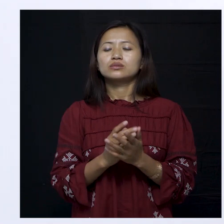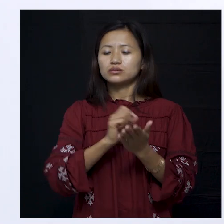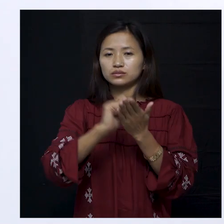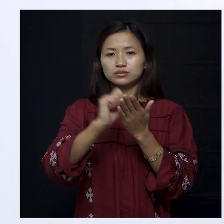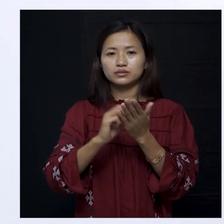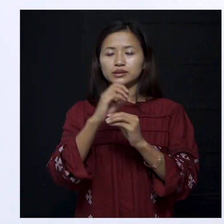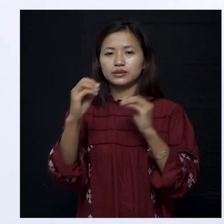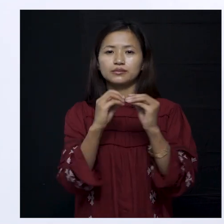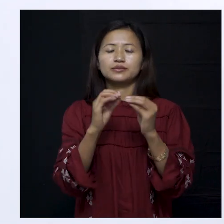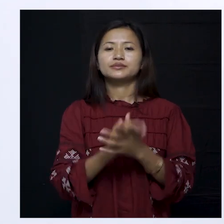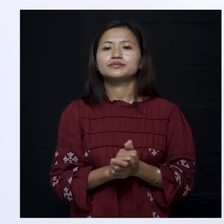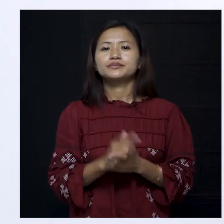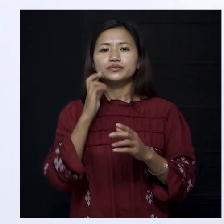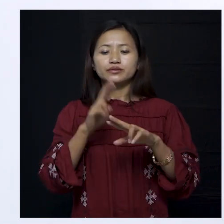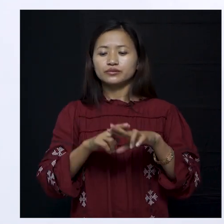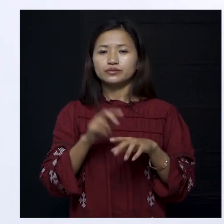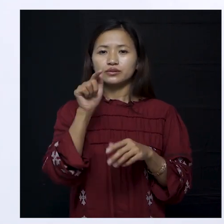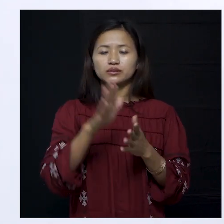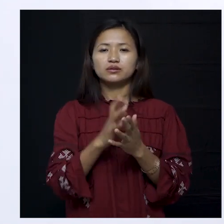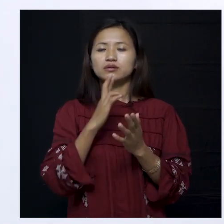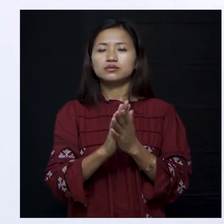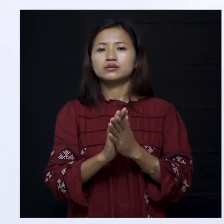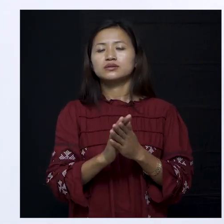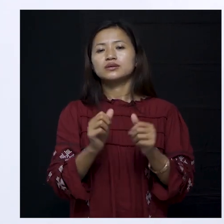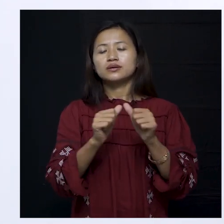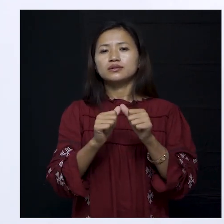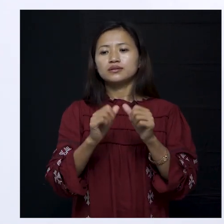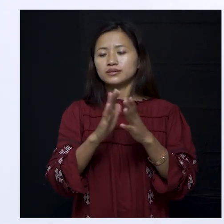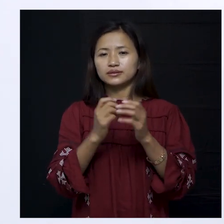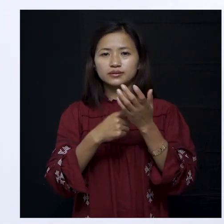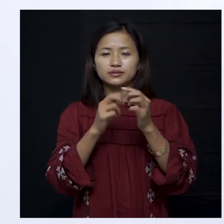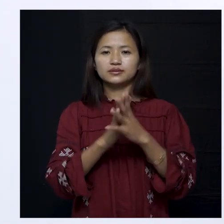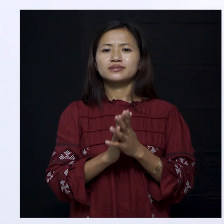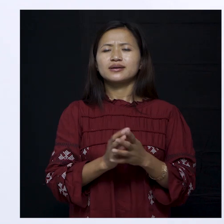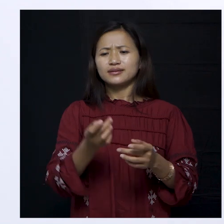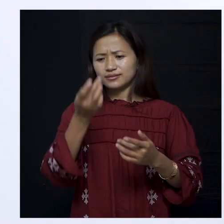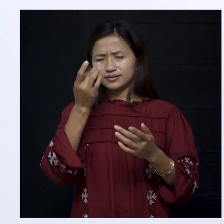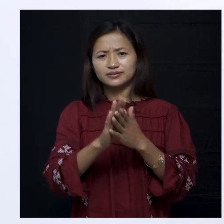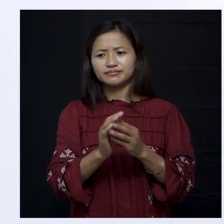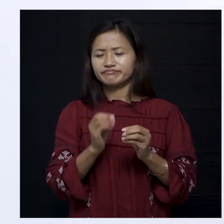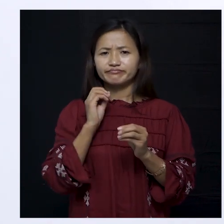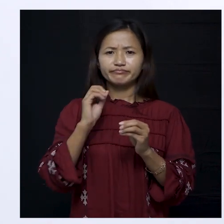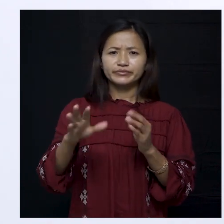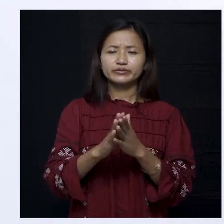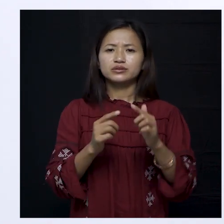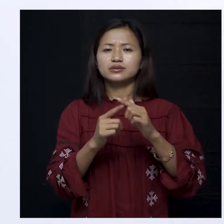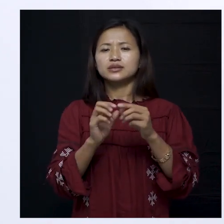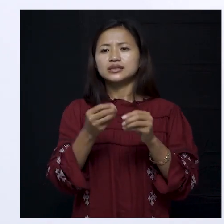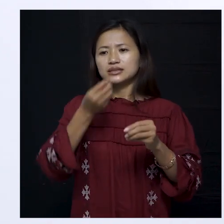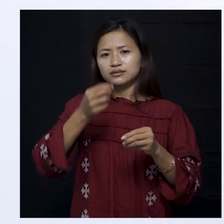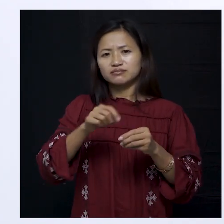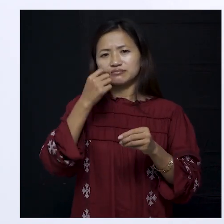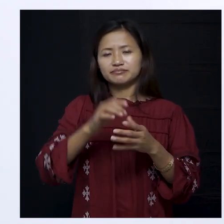about. Okay, if you are going to write an article on the ill effects of tobacco, what you have to write is, the